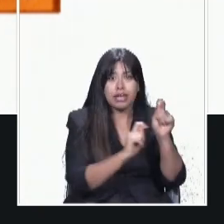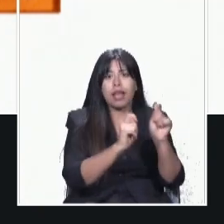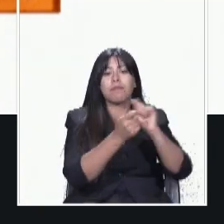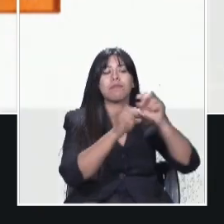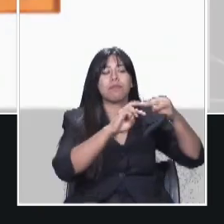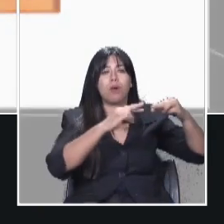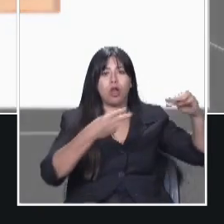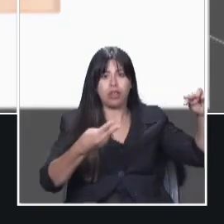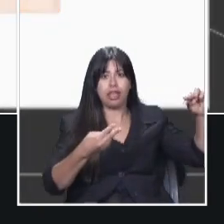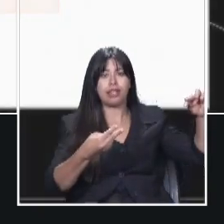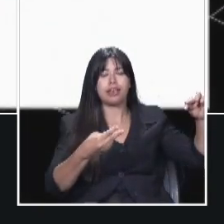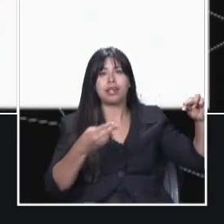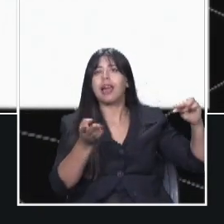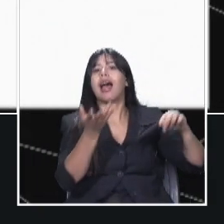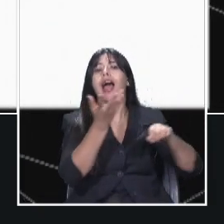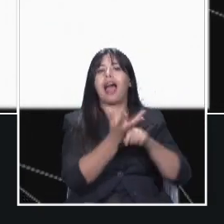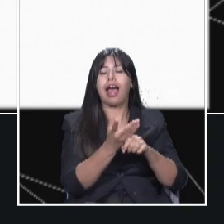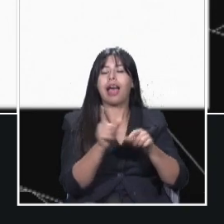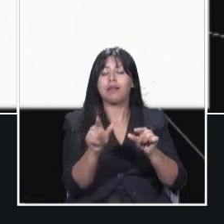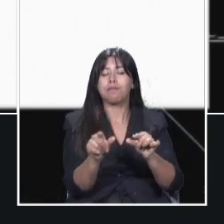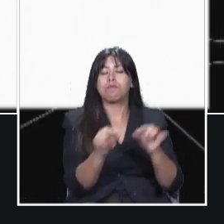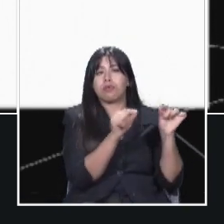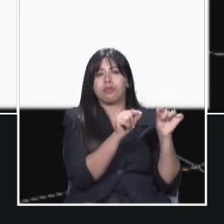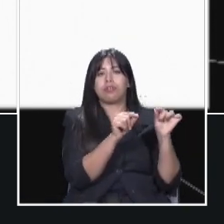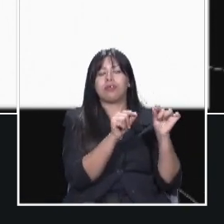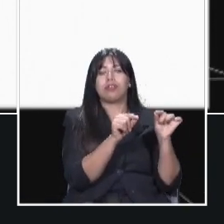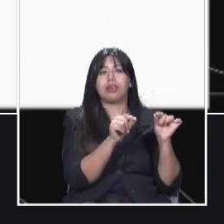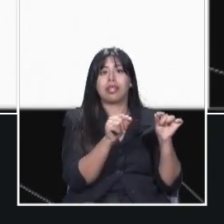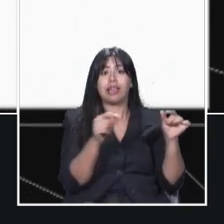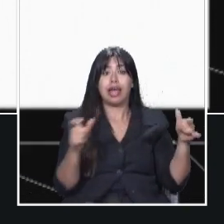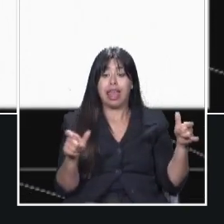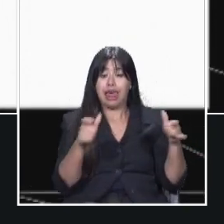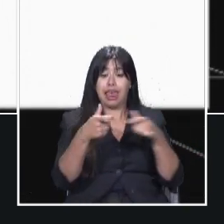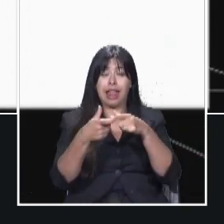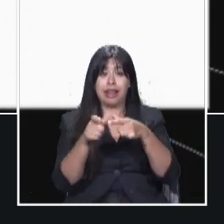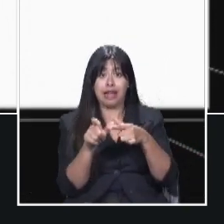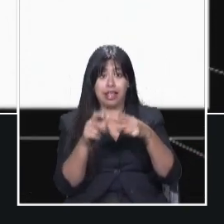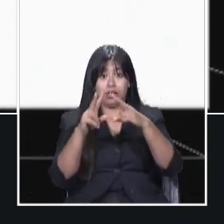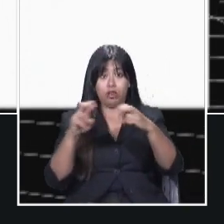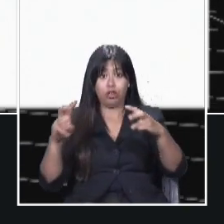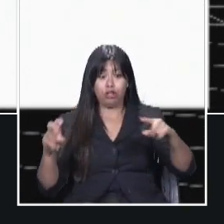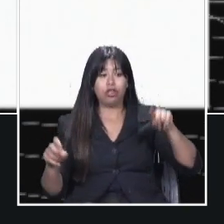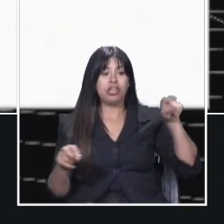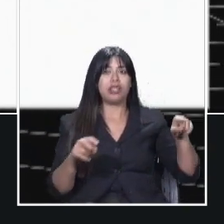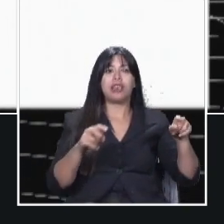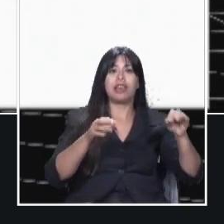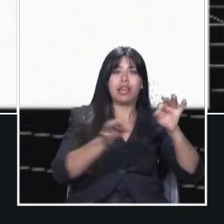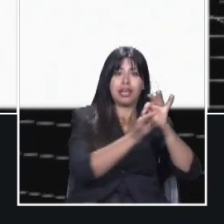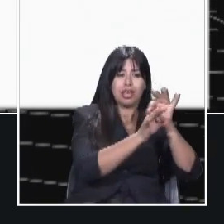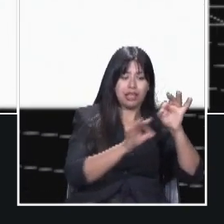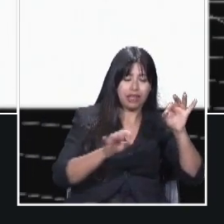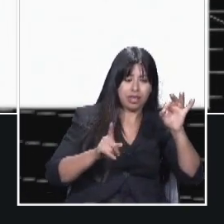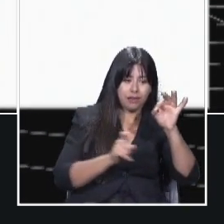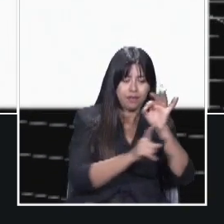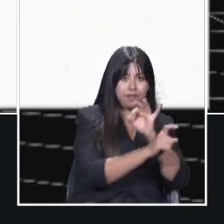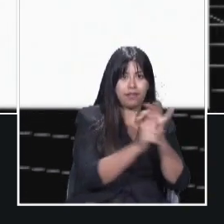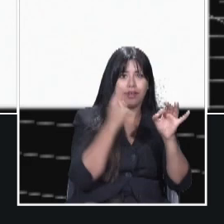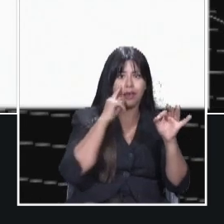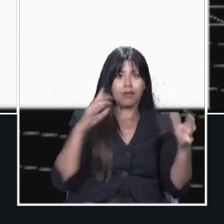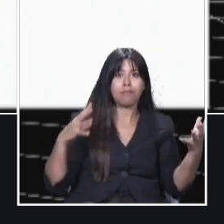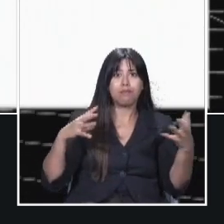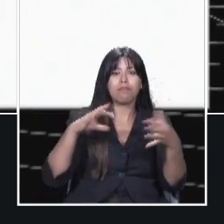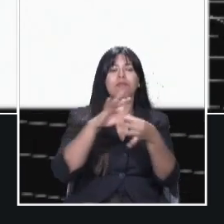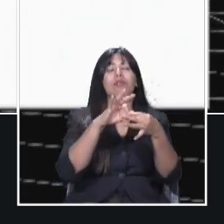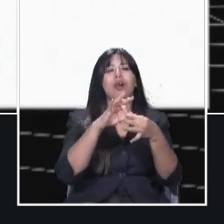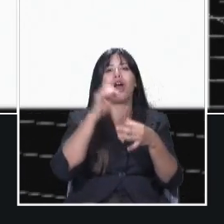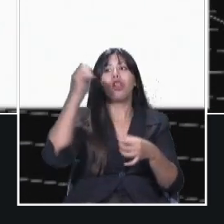back end that are able to collect the light from these cells, and they can transmit this light or this